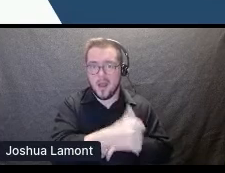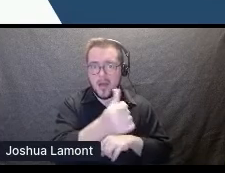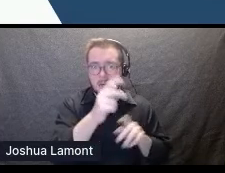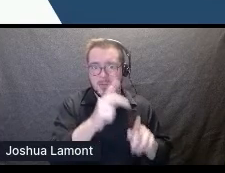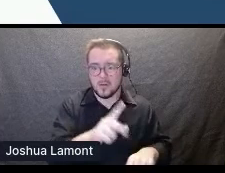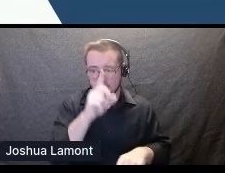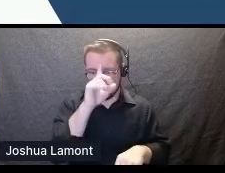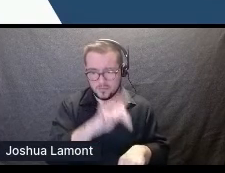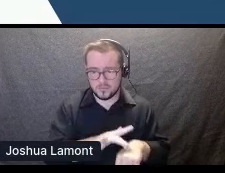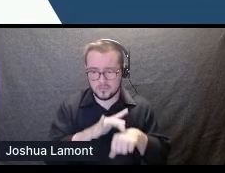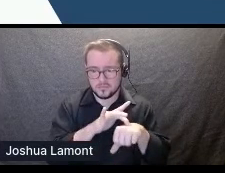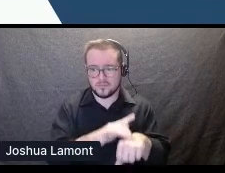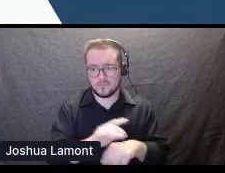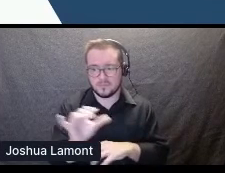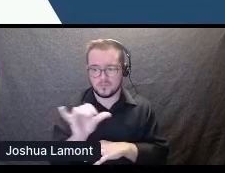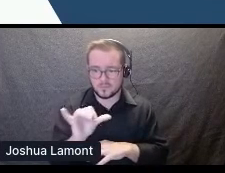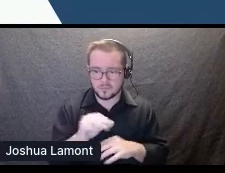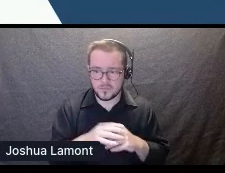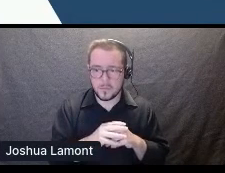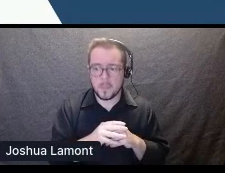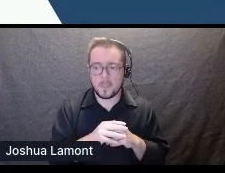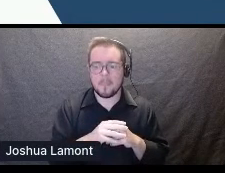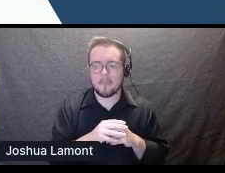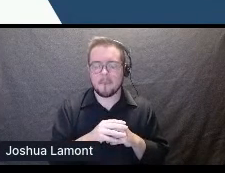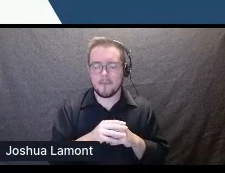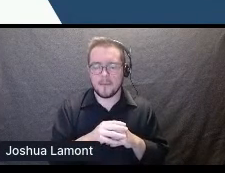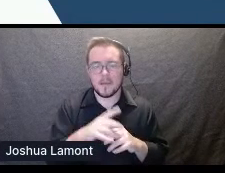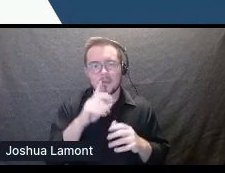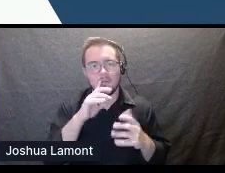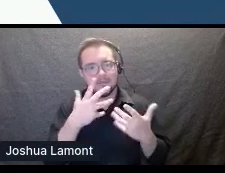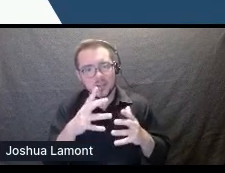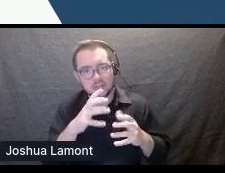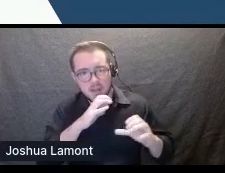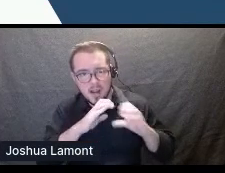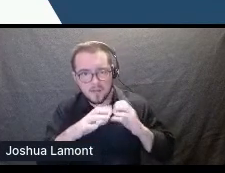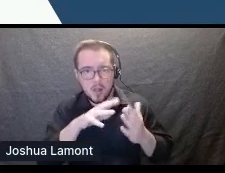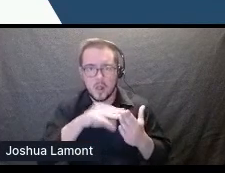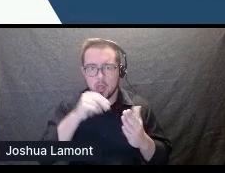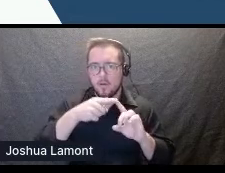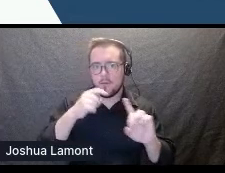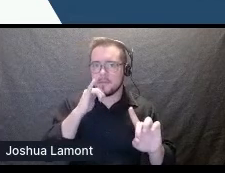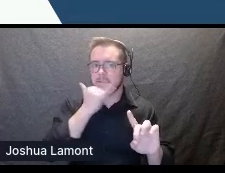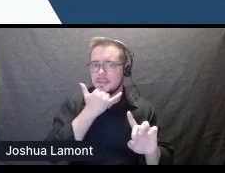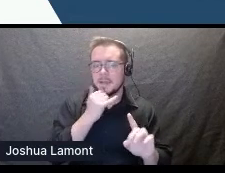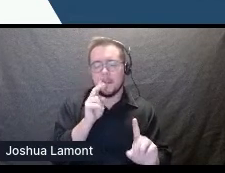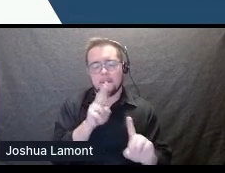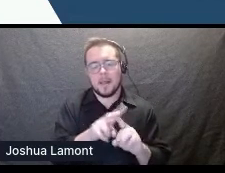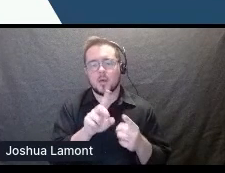to. So finish a conversation, learn from the mistake, apply it to the next conversation.